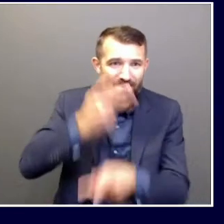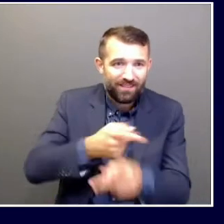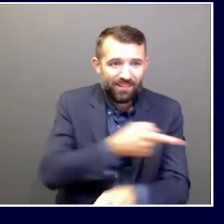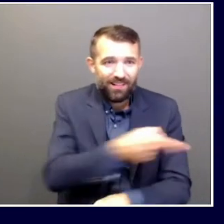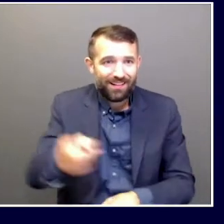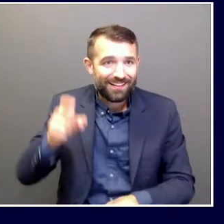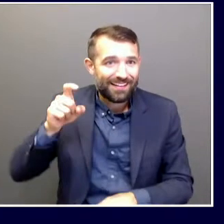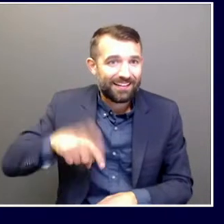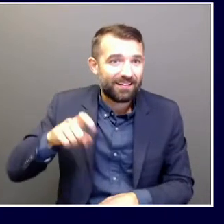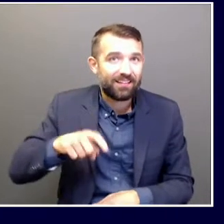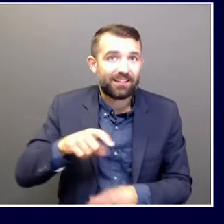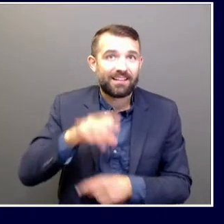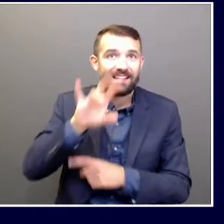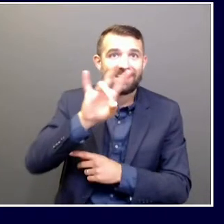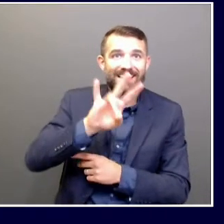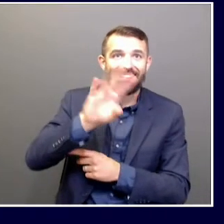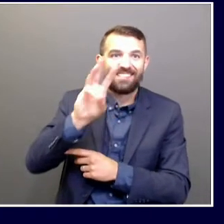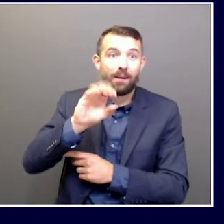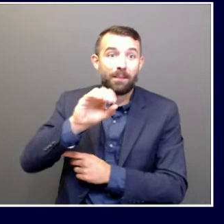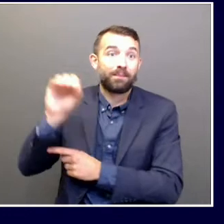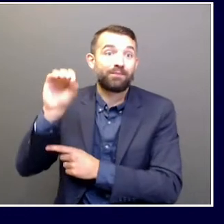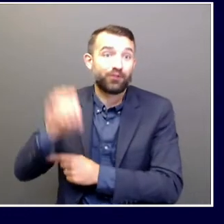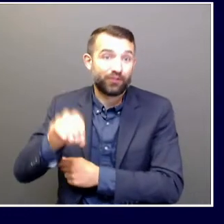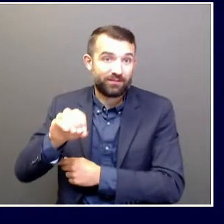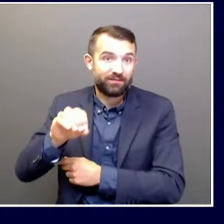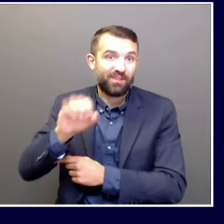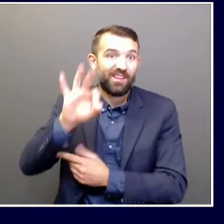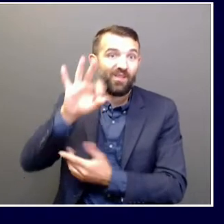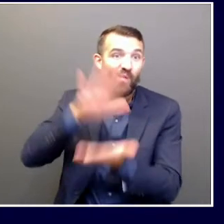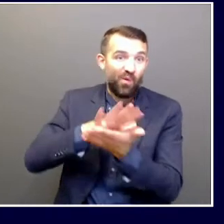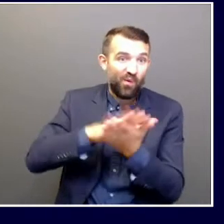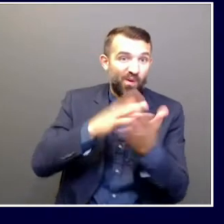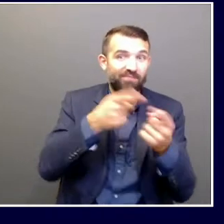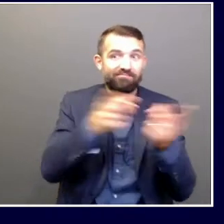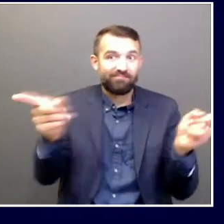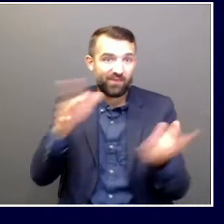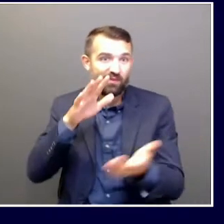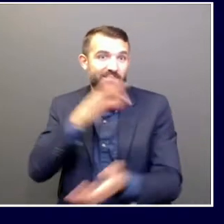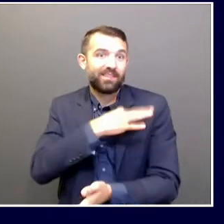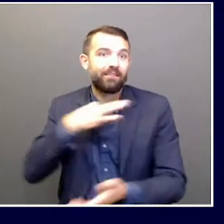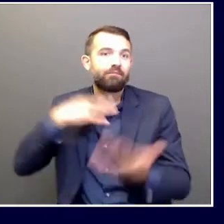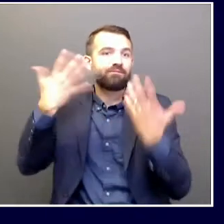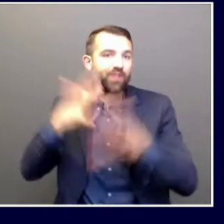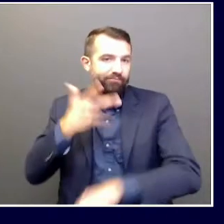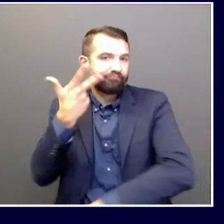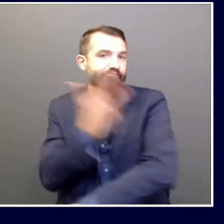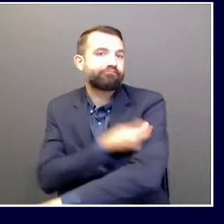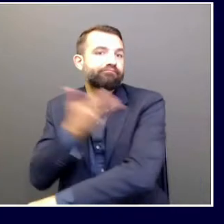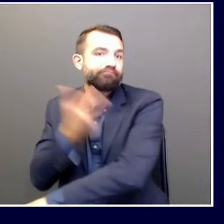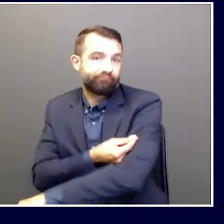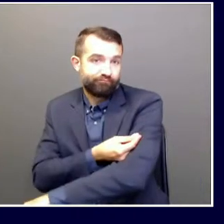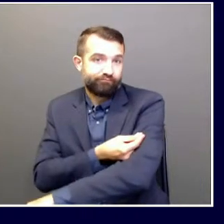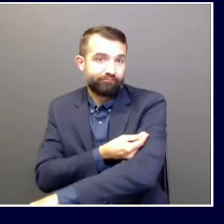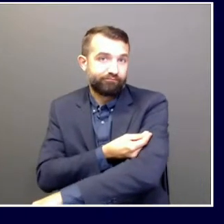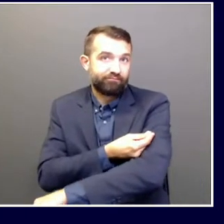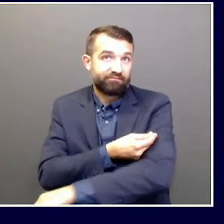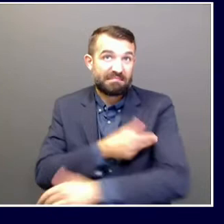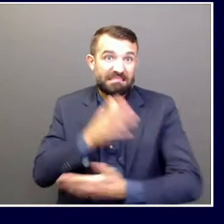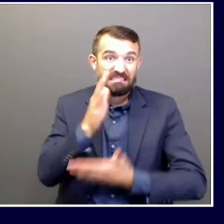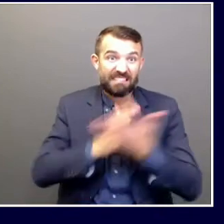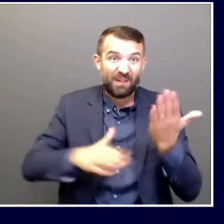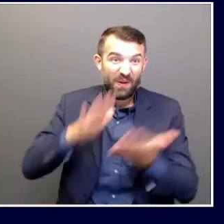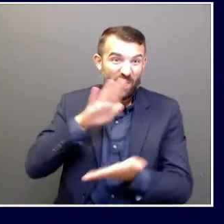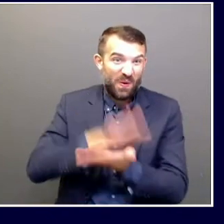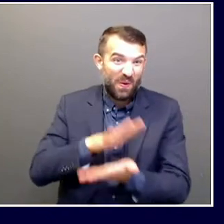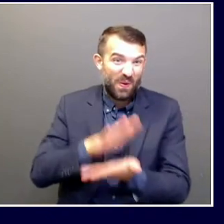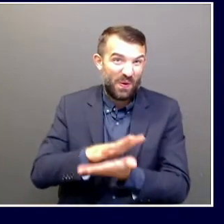Maine are fully vaccinated, but there are dangerous exceptions. Some schools are as low as 20% of staff